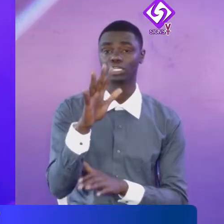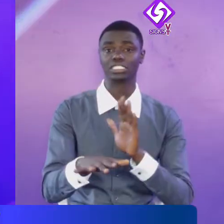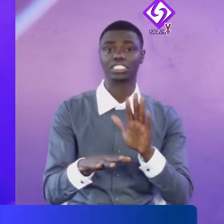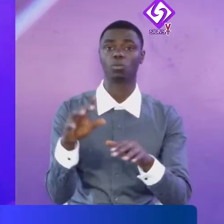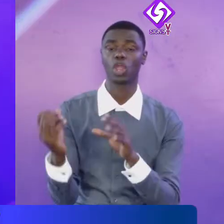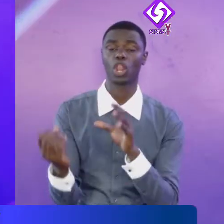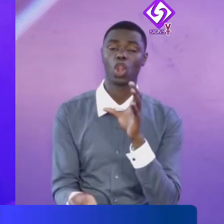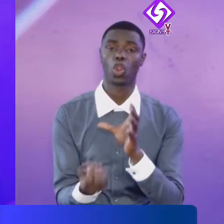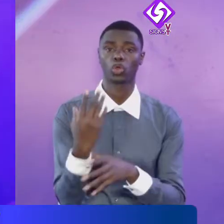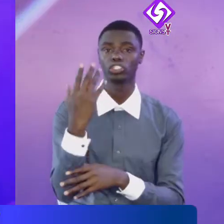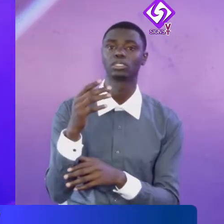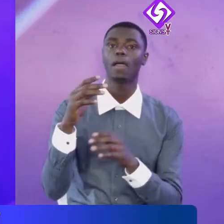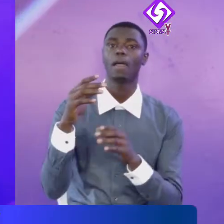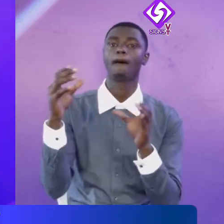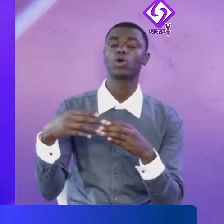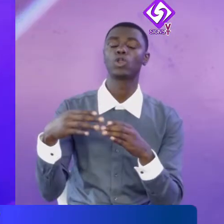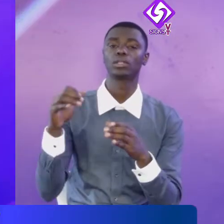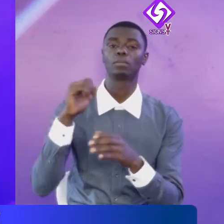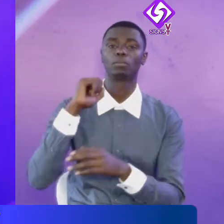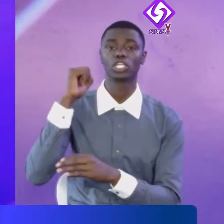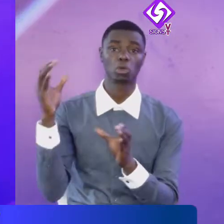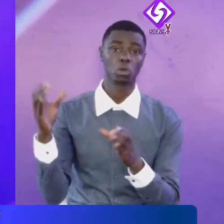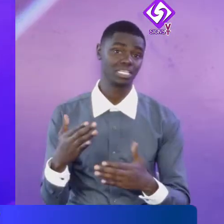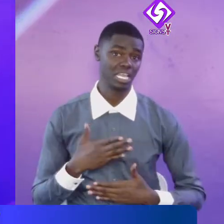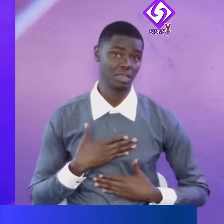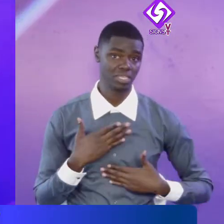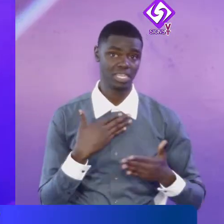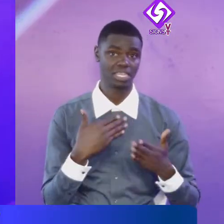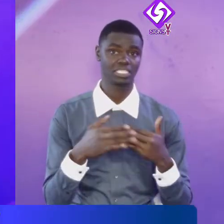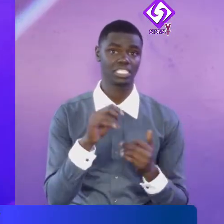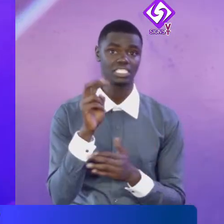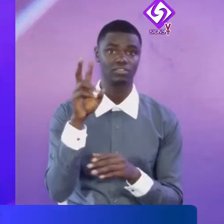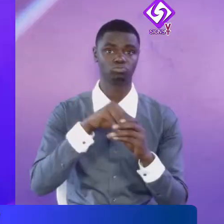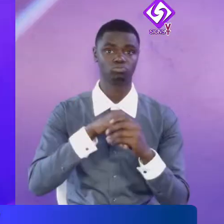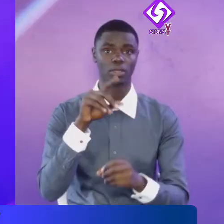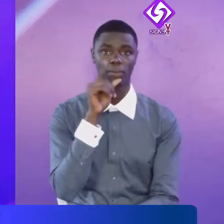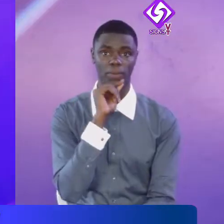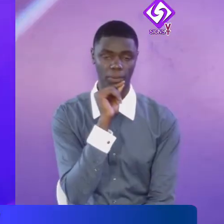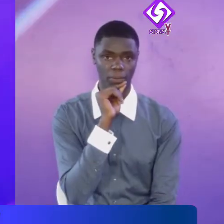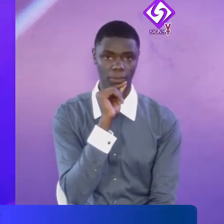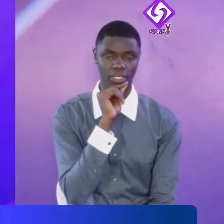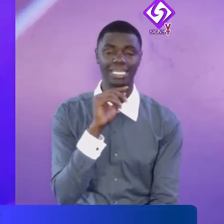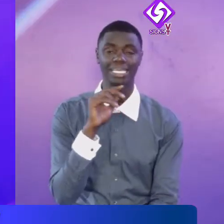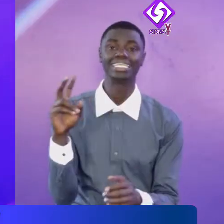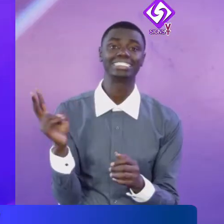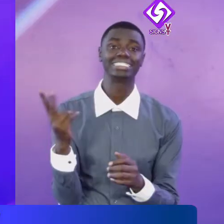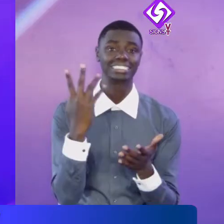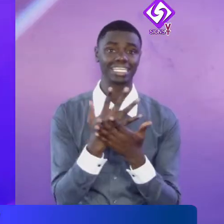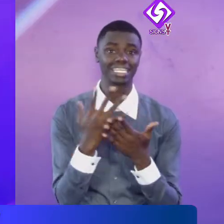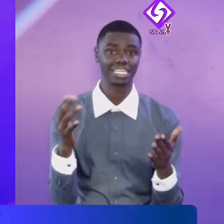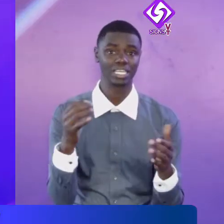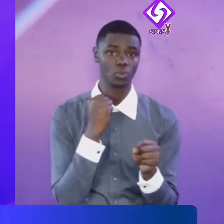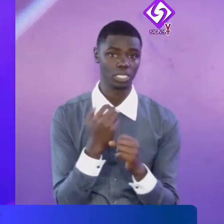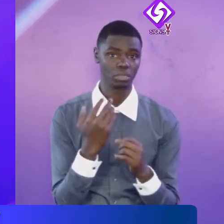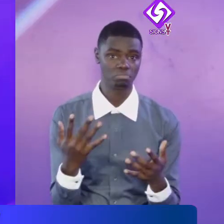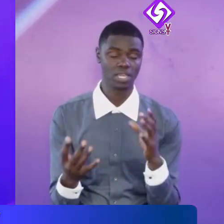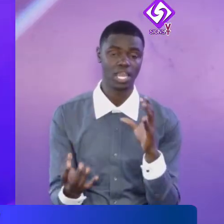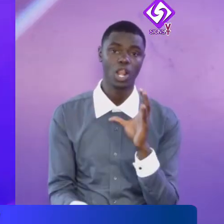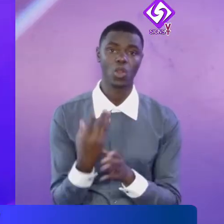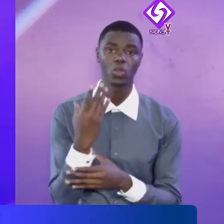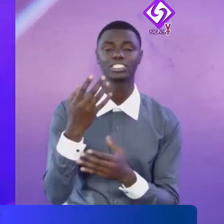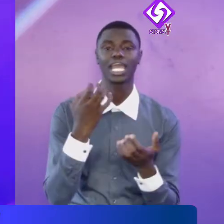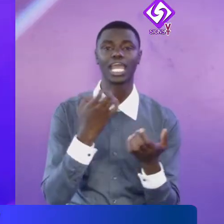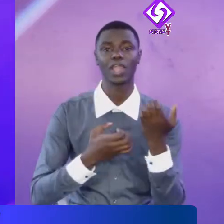party, Akim Alliance. Happy to hear that Science TV was part of it. The second thing we did was to launch economic ideology